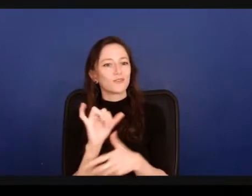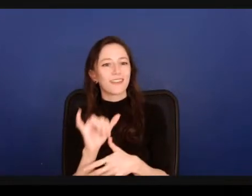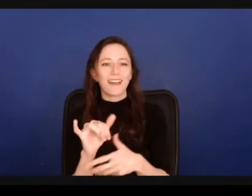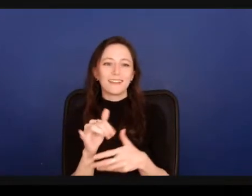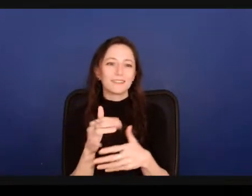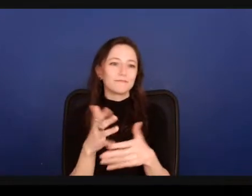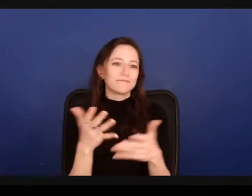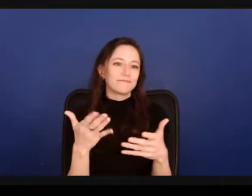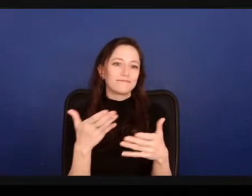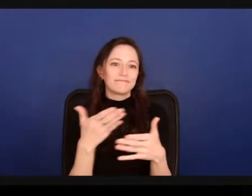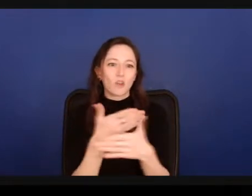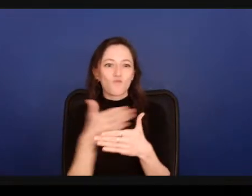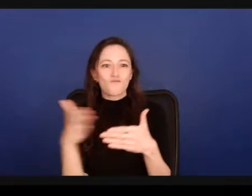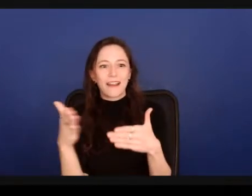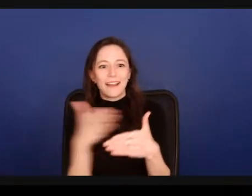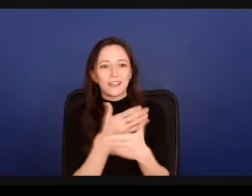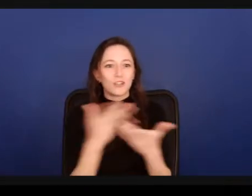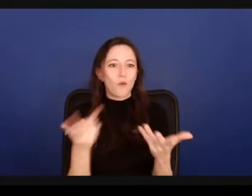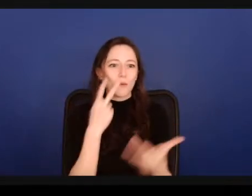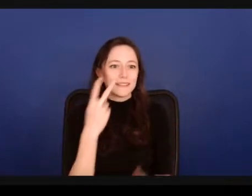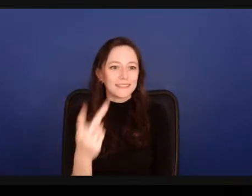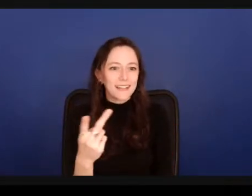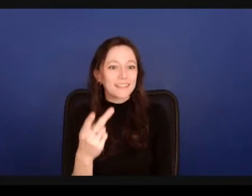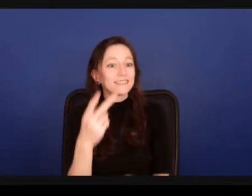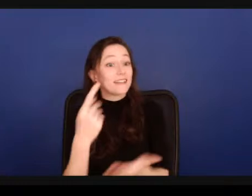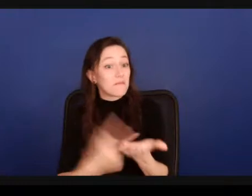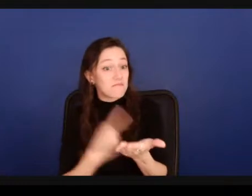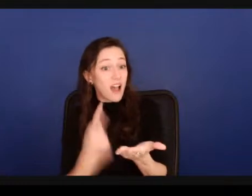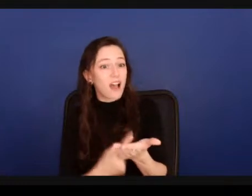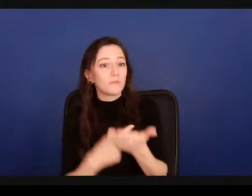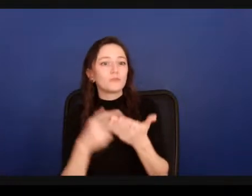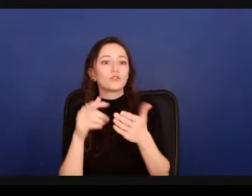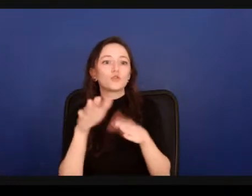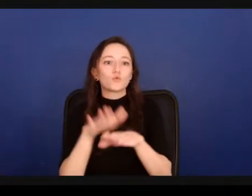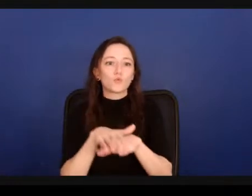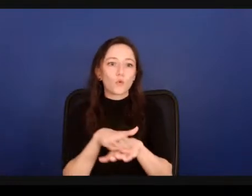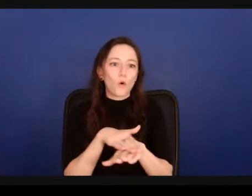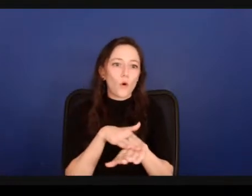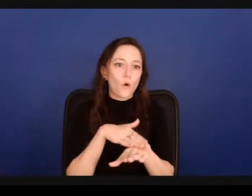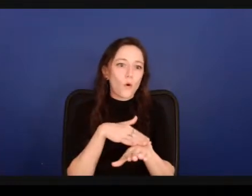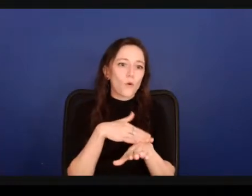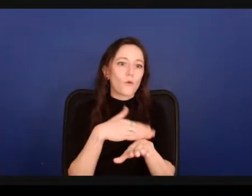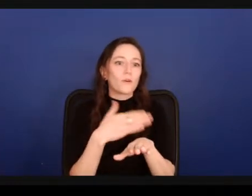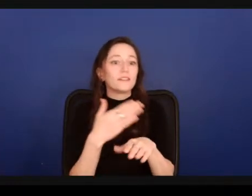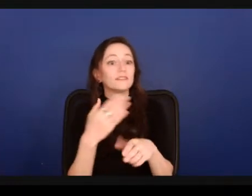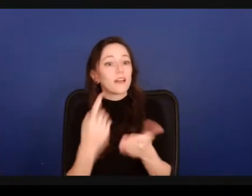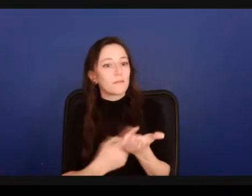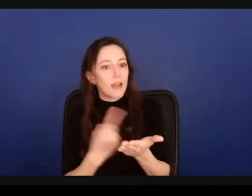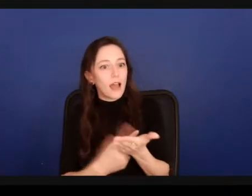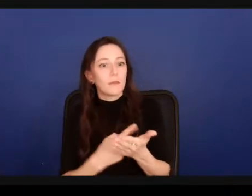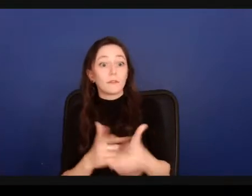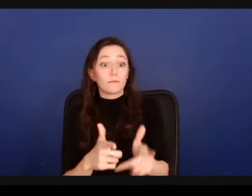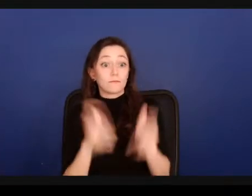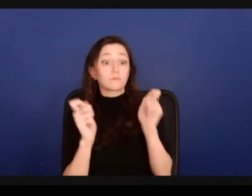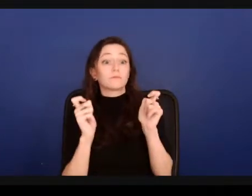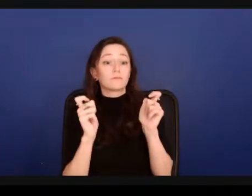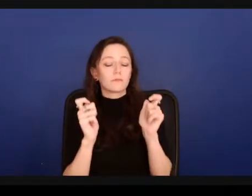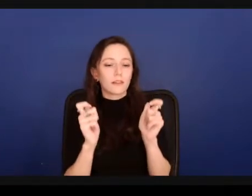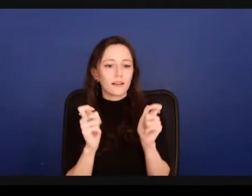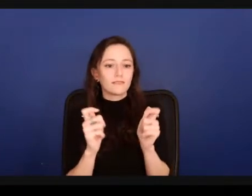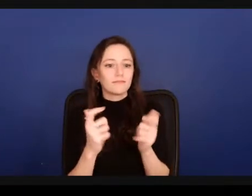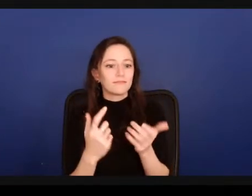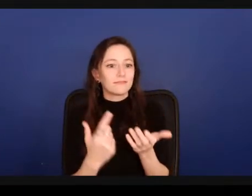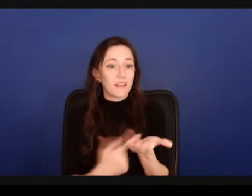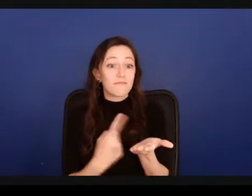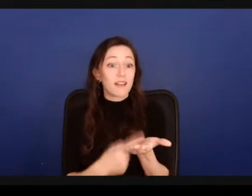here. Sometimes it slows down, sometimes it speeds up. Sometimes we see both summit and the southwest rift inflating at a fast